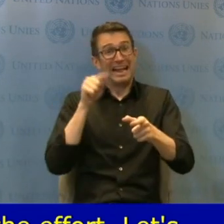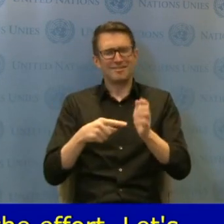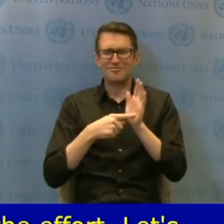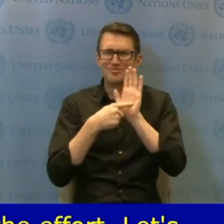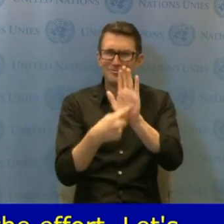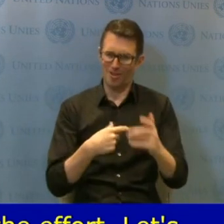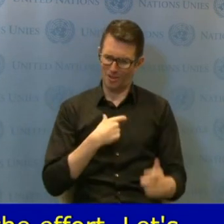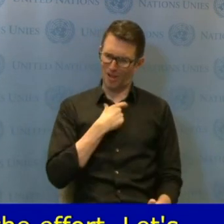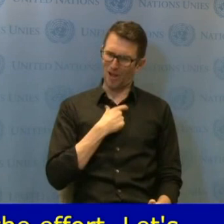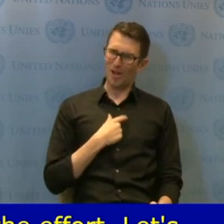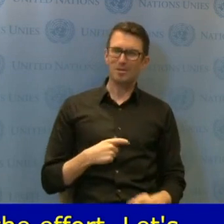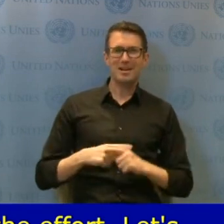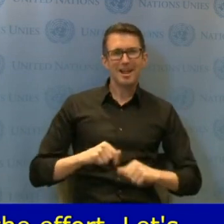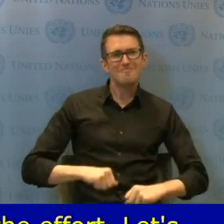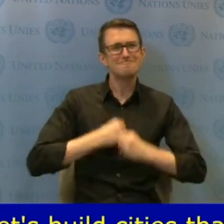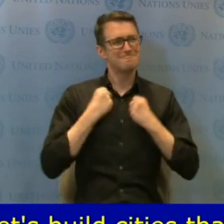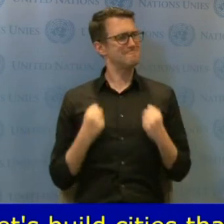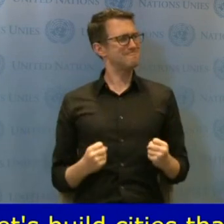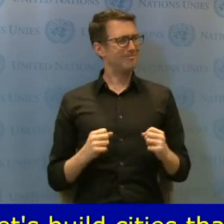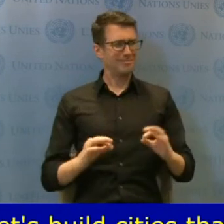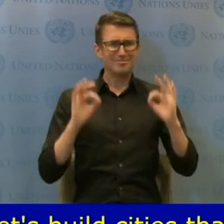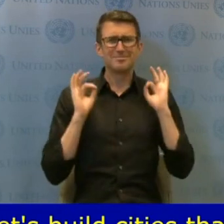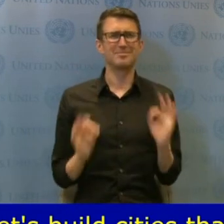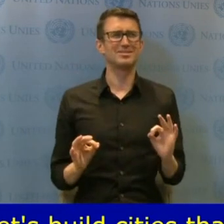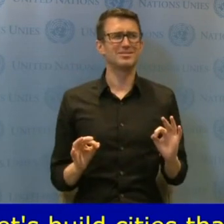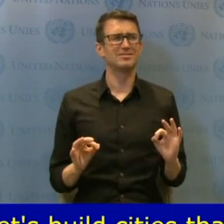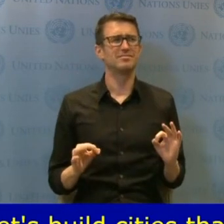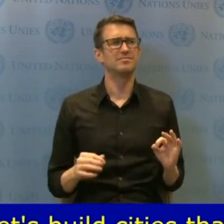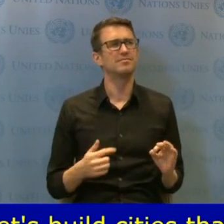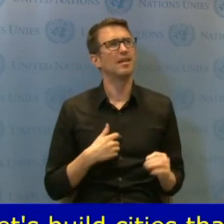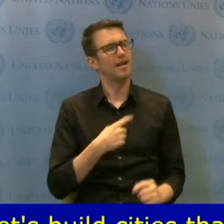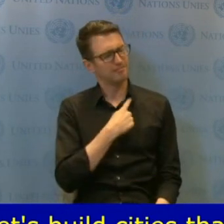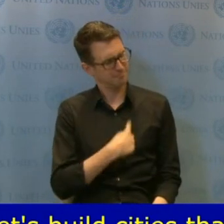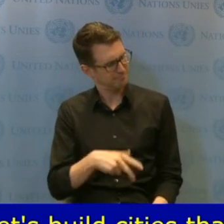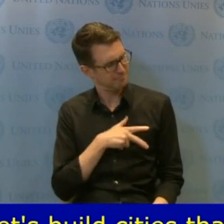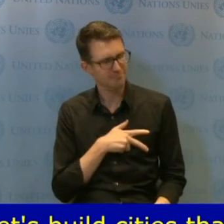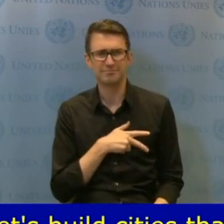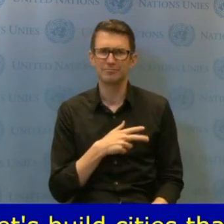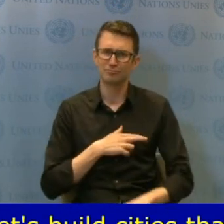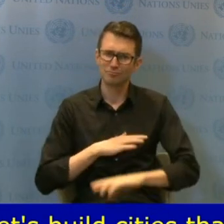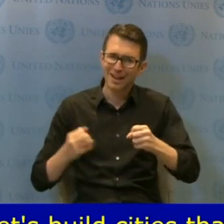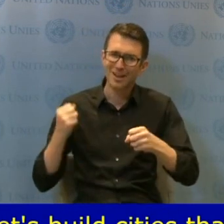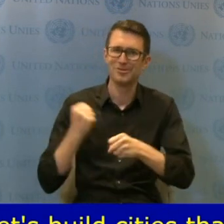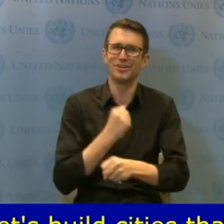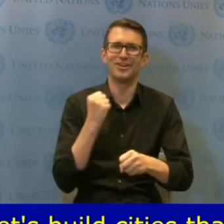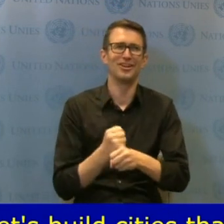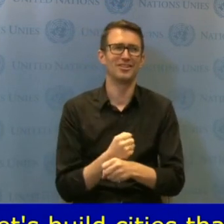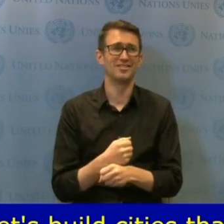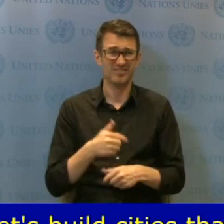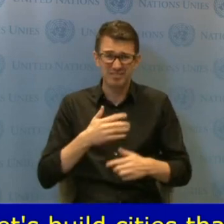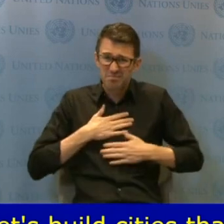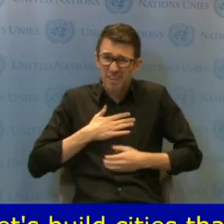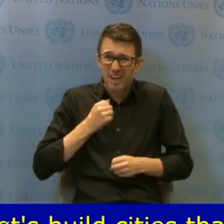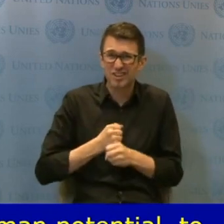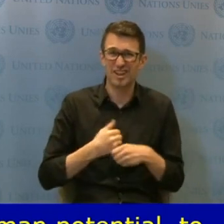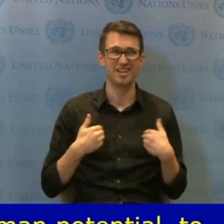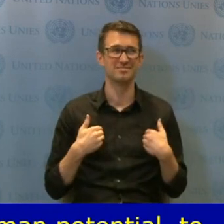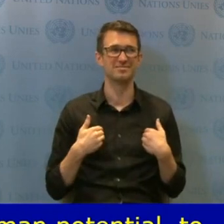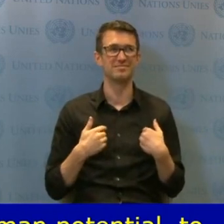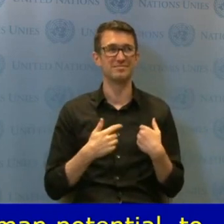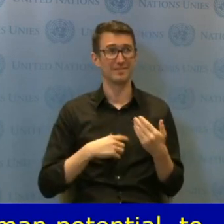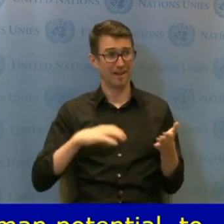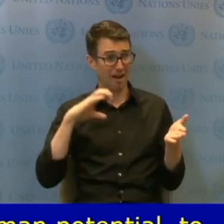realized. I stand committed to this fight. I'll be working in this area between Article 9, Sustainable Development Goal